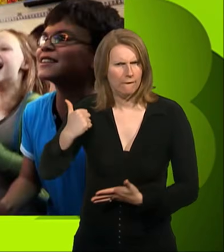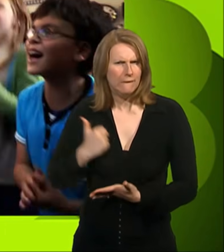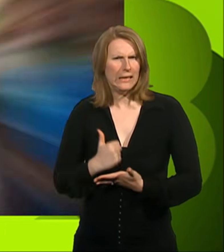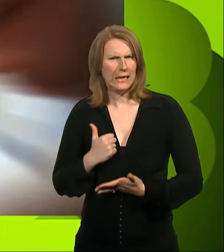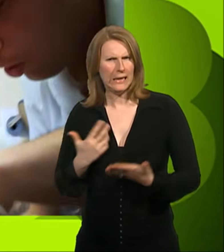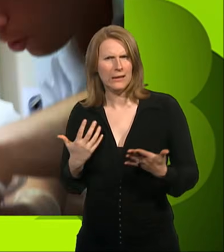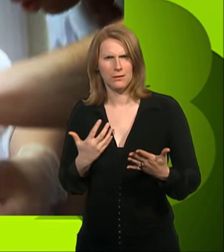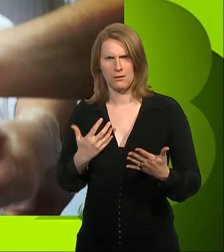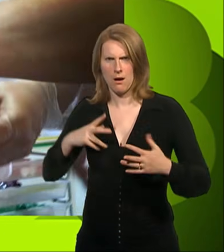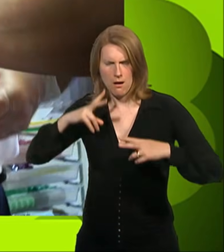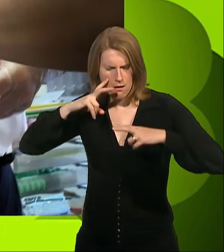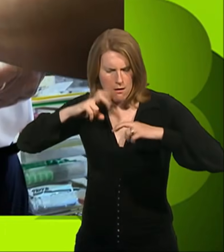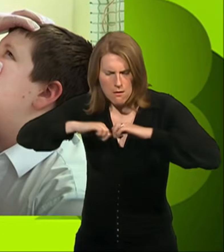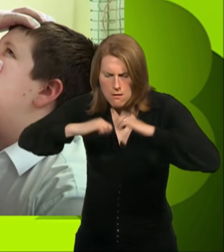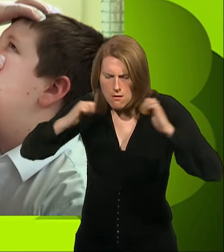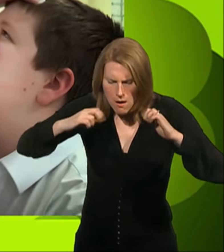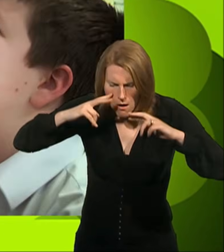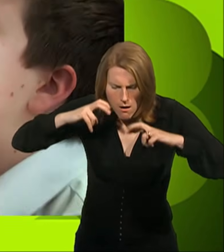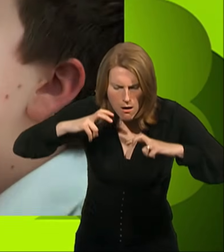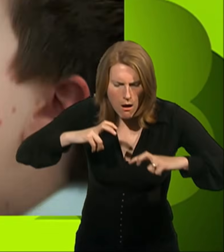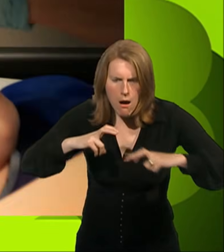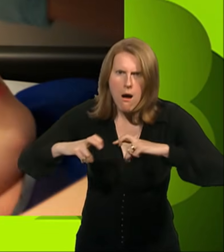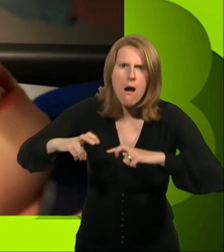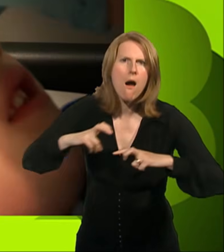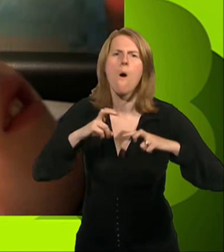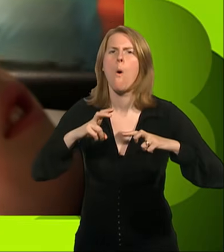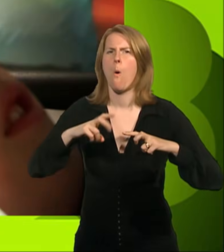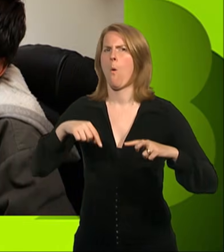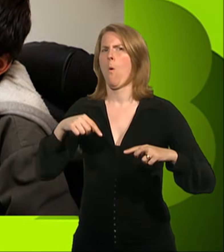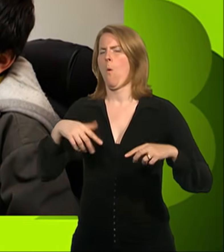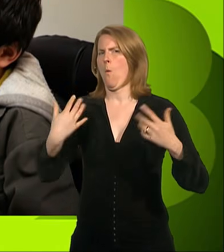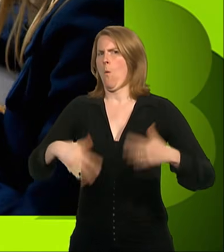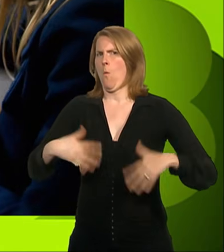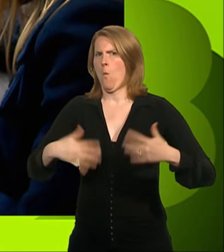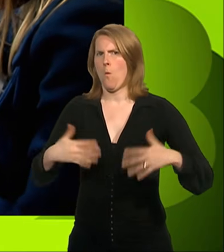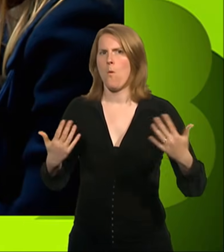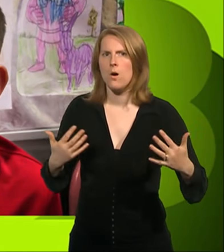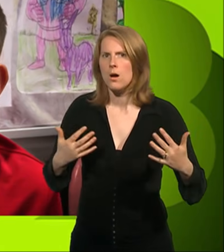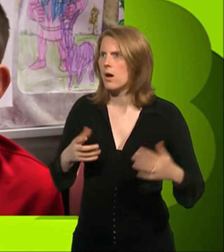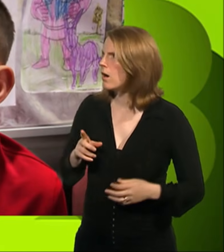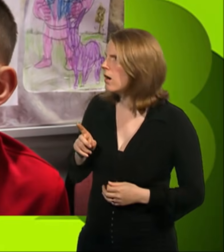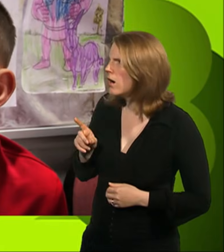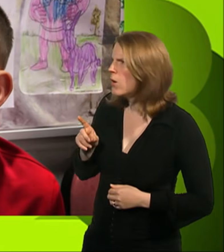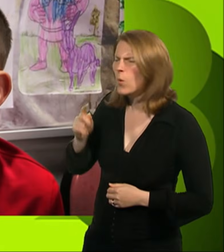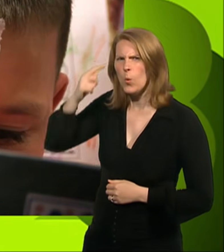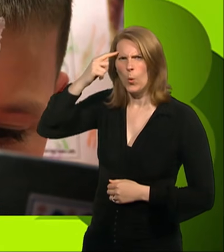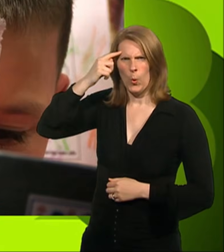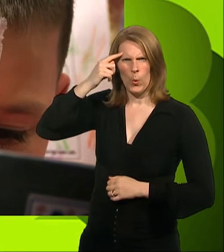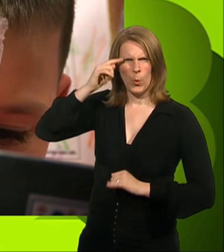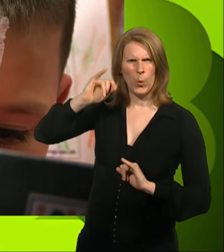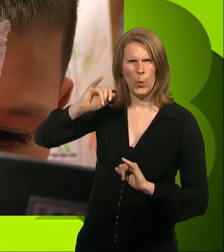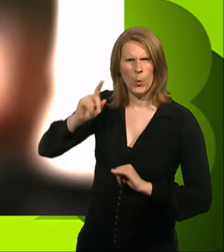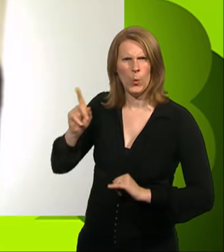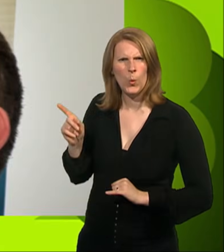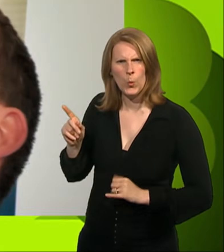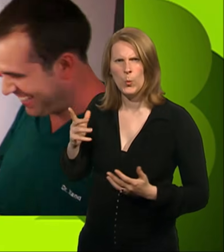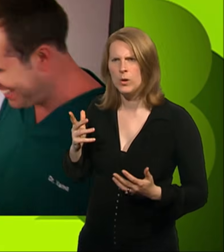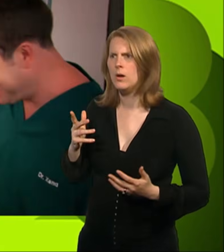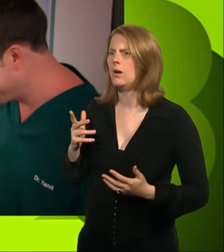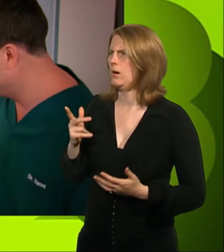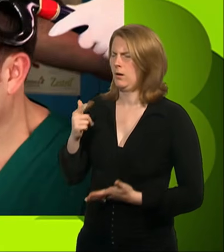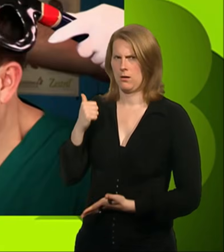how brilliant your body really is. From the ins and outs of what you're made of, I've got a big hole in my